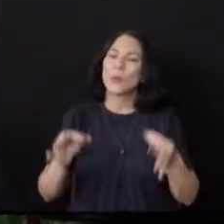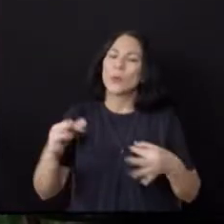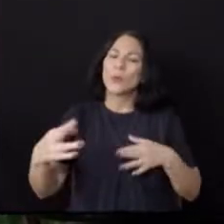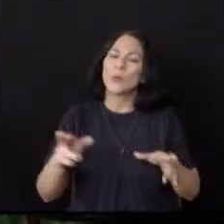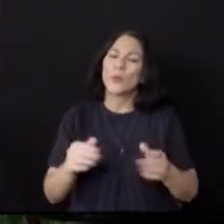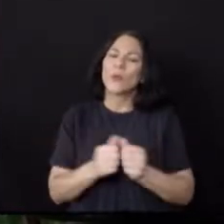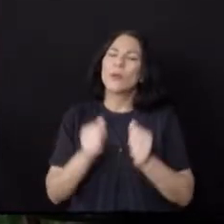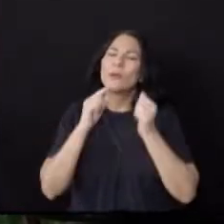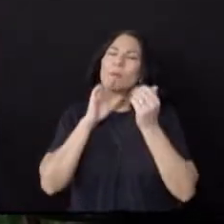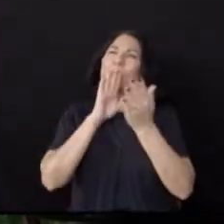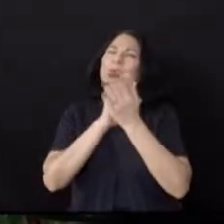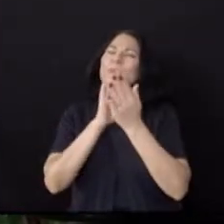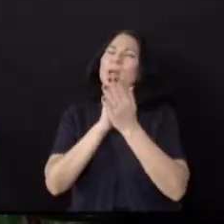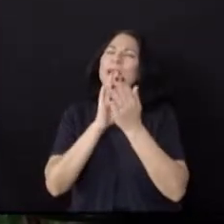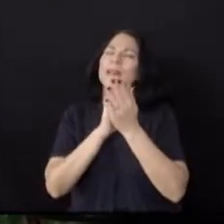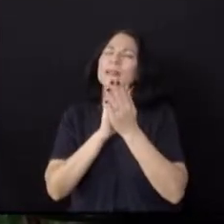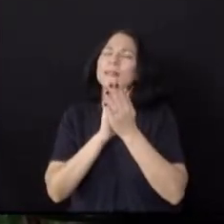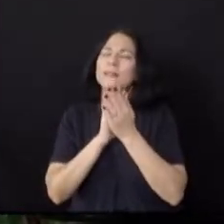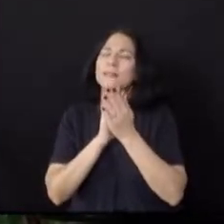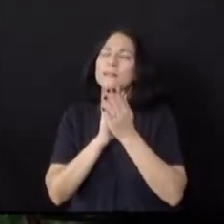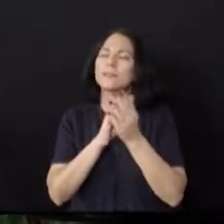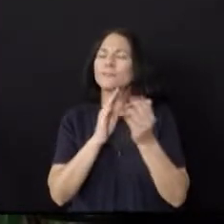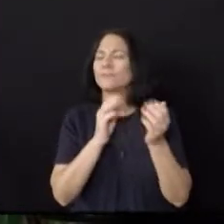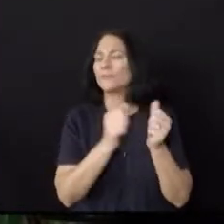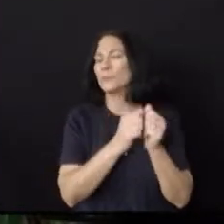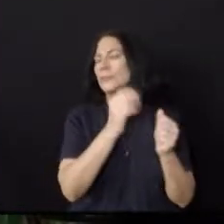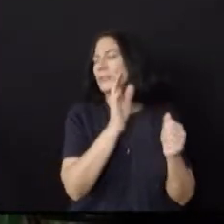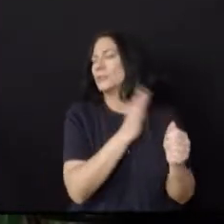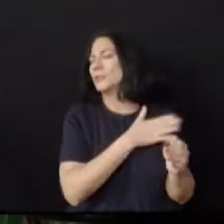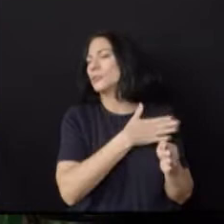praise, in song, in prayer.